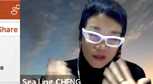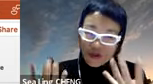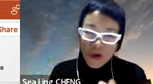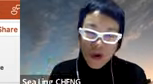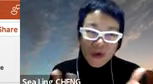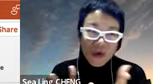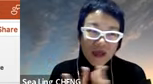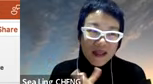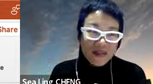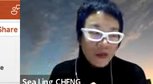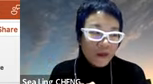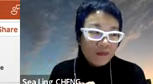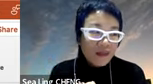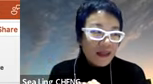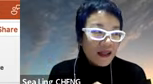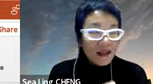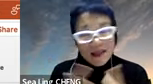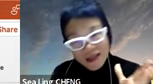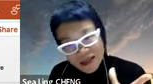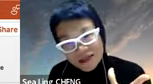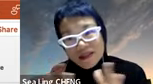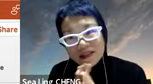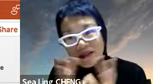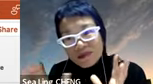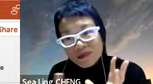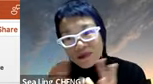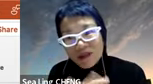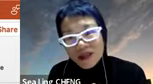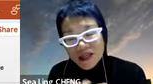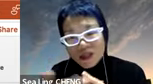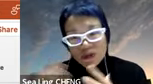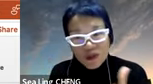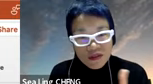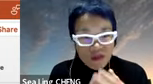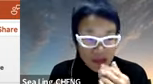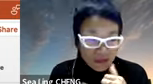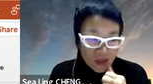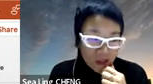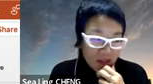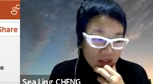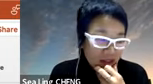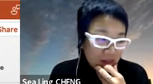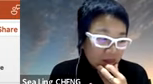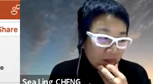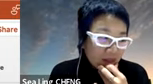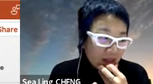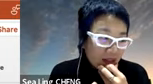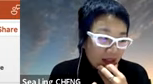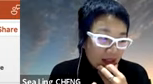male control, and so on. And then some engage with